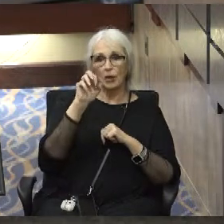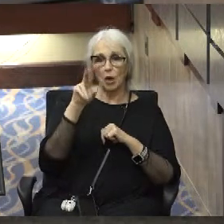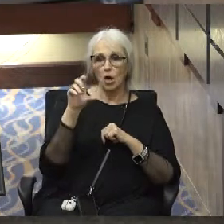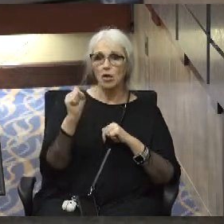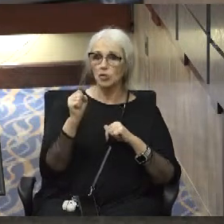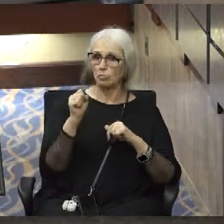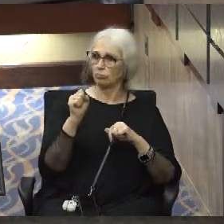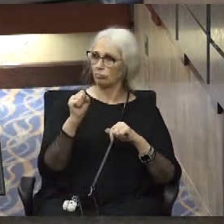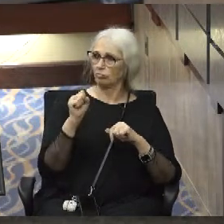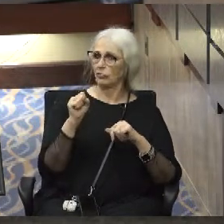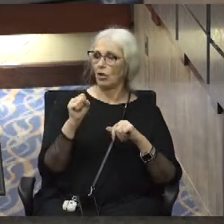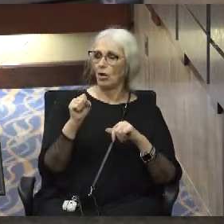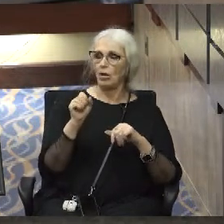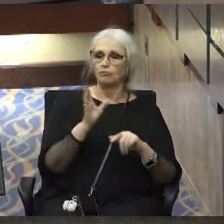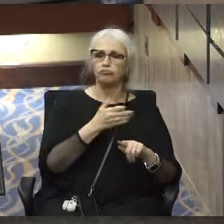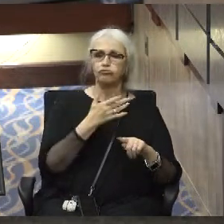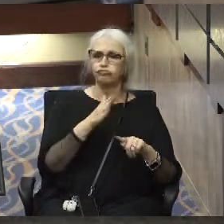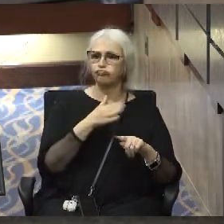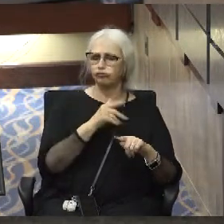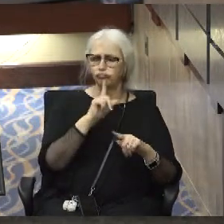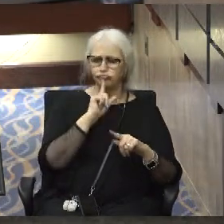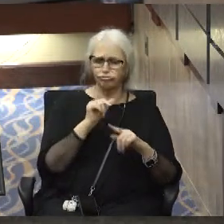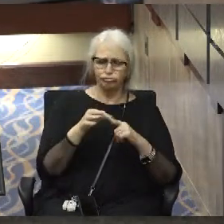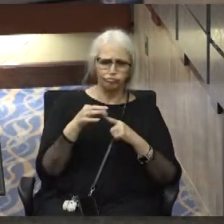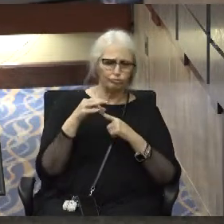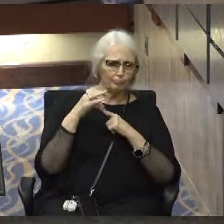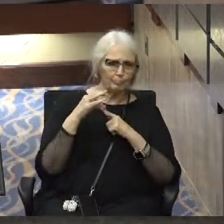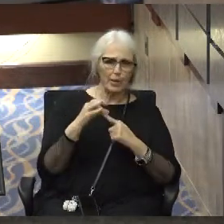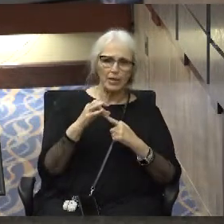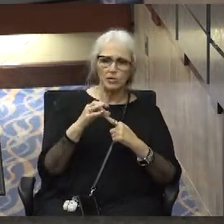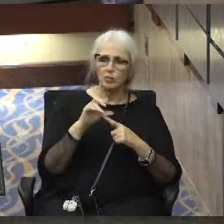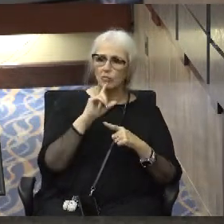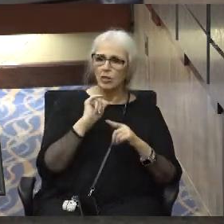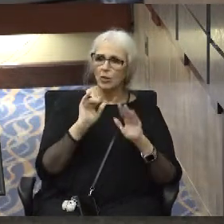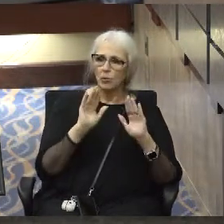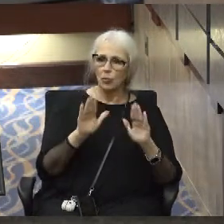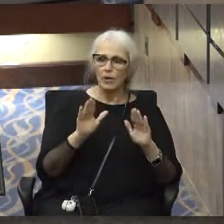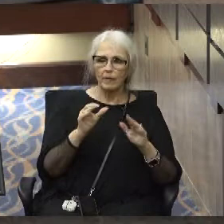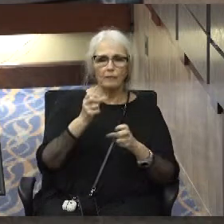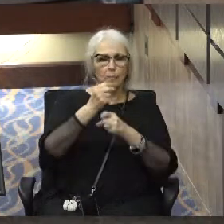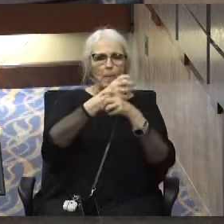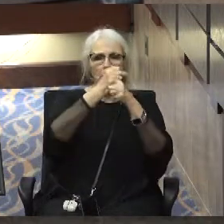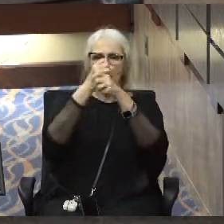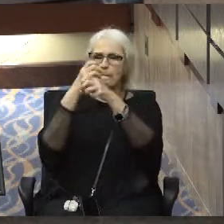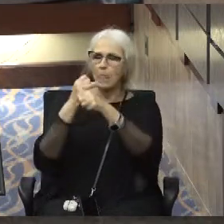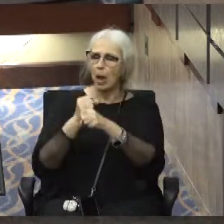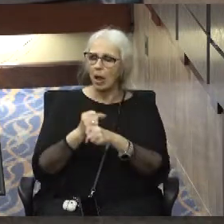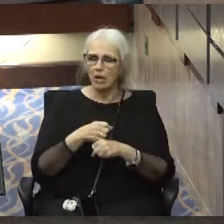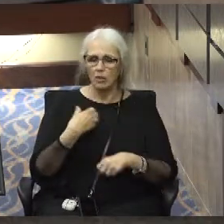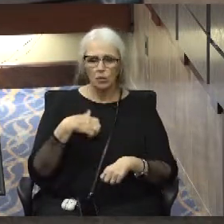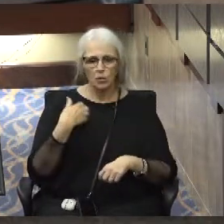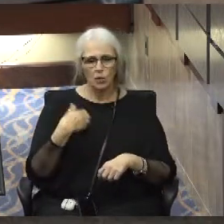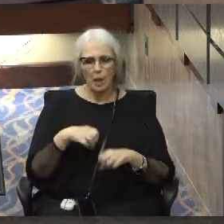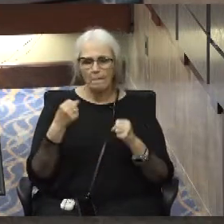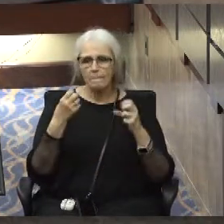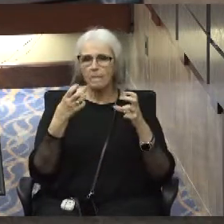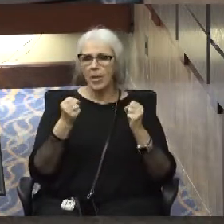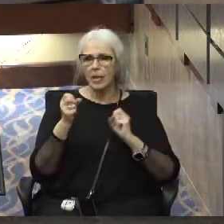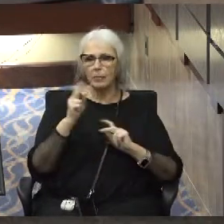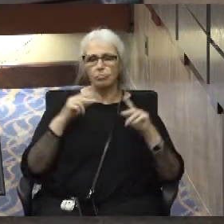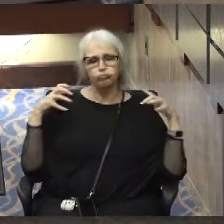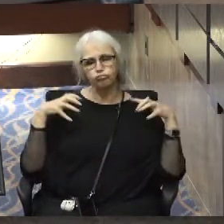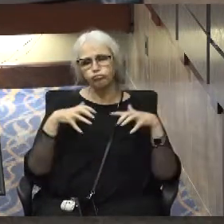really, really special, as well as a really great fireworks show. And so many members of the